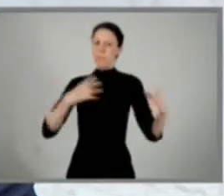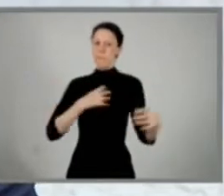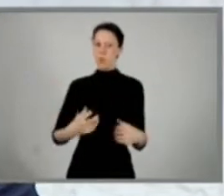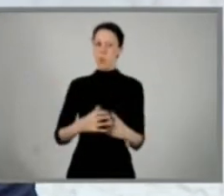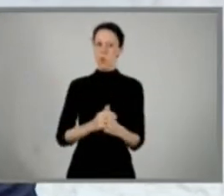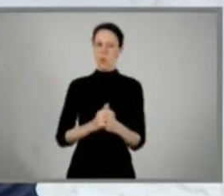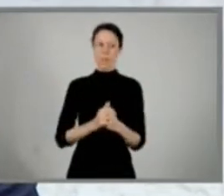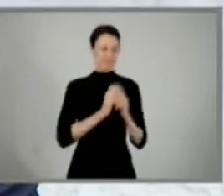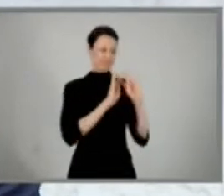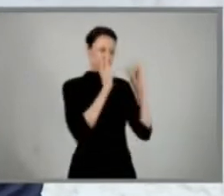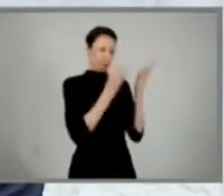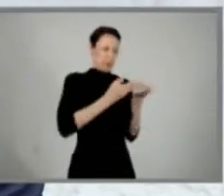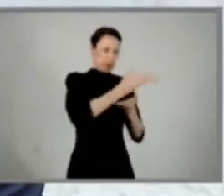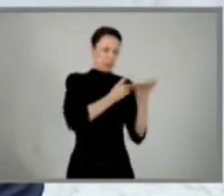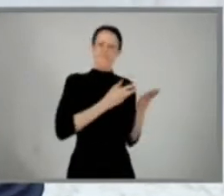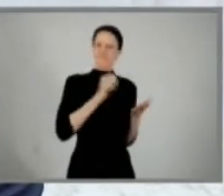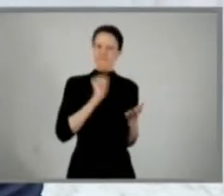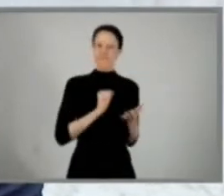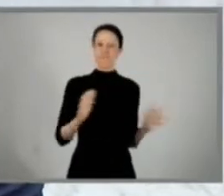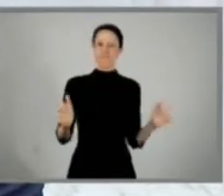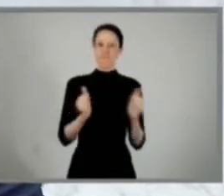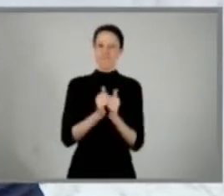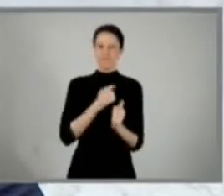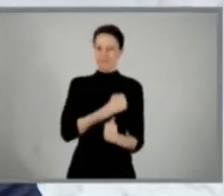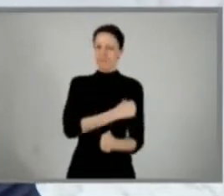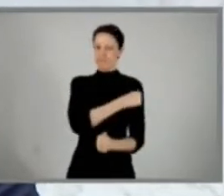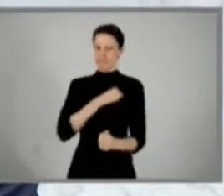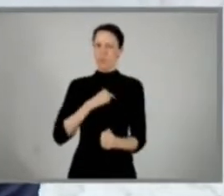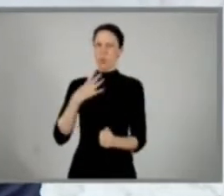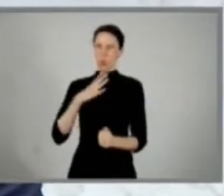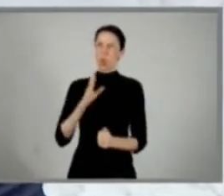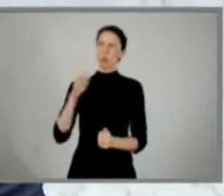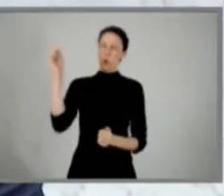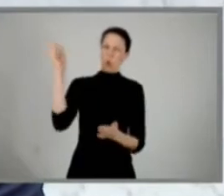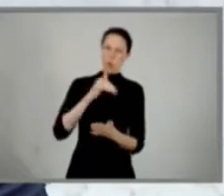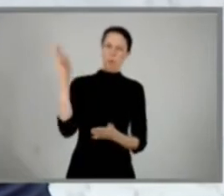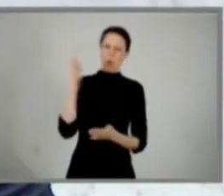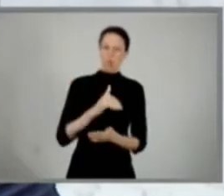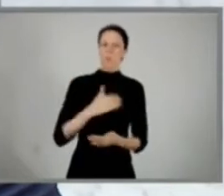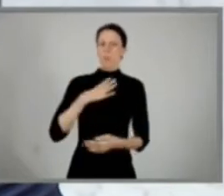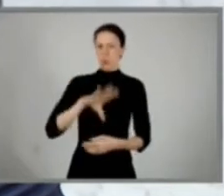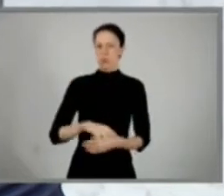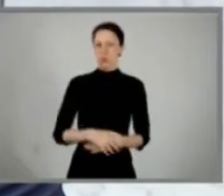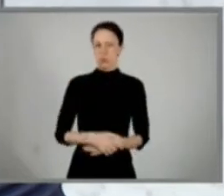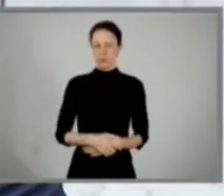that. This has been one of Australia's great successes, and